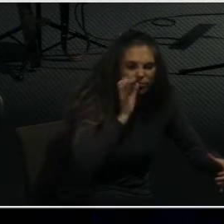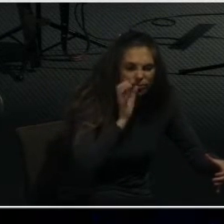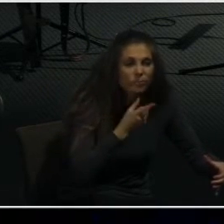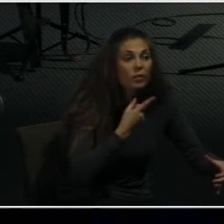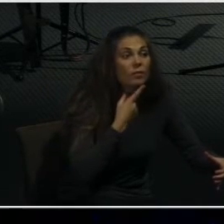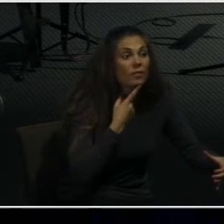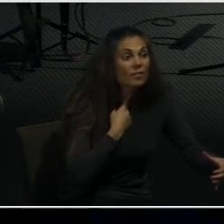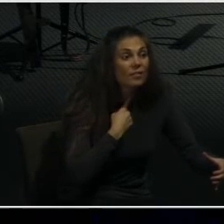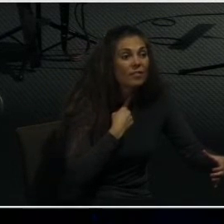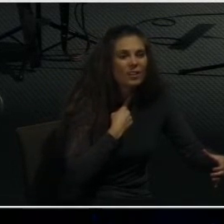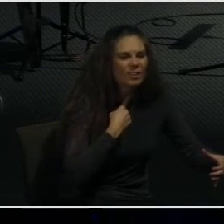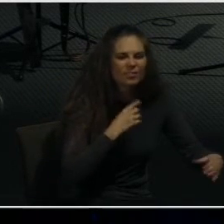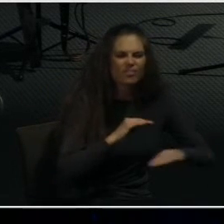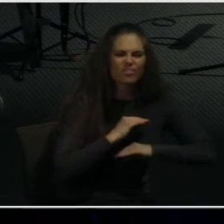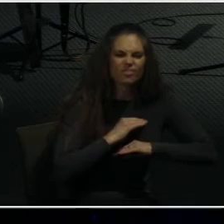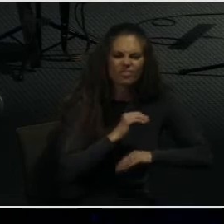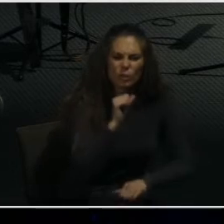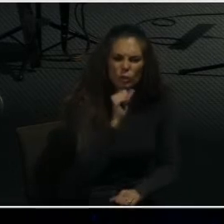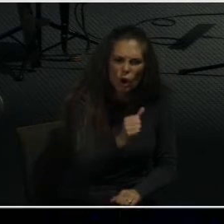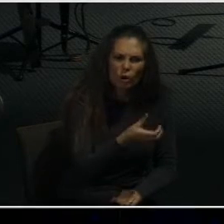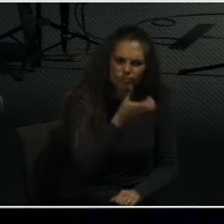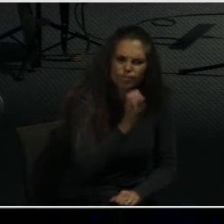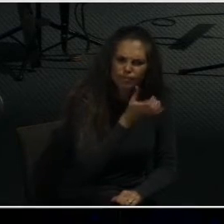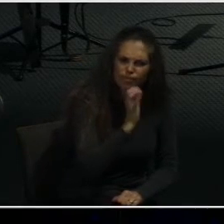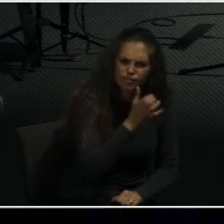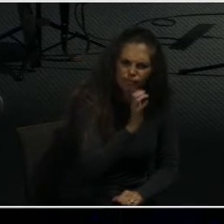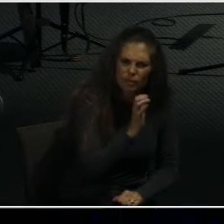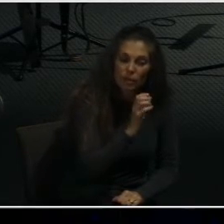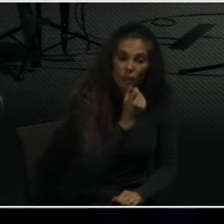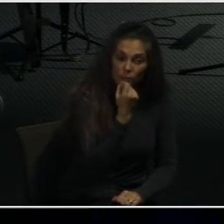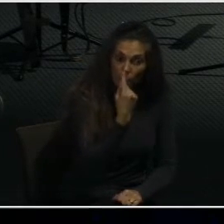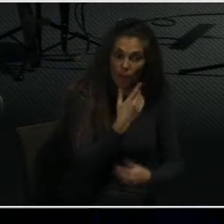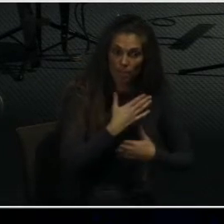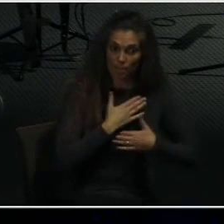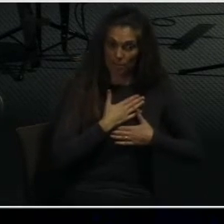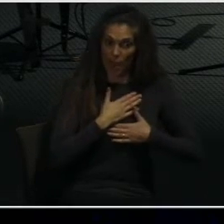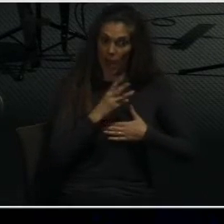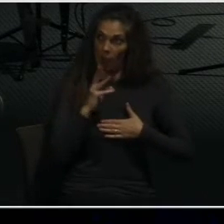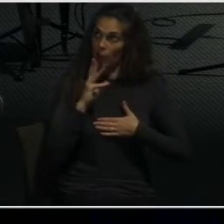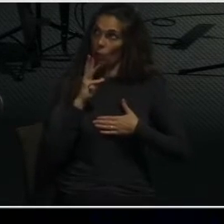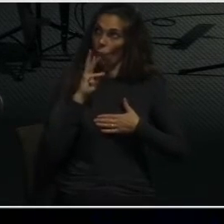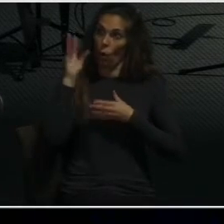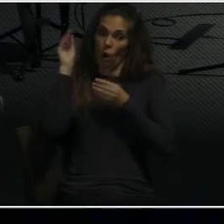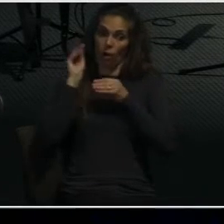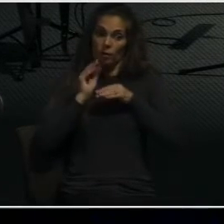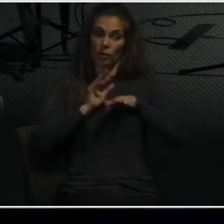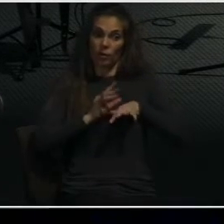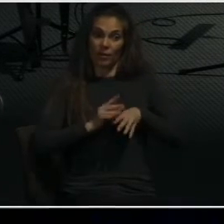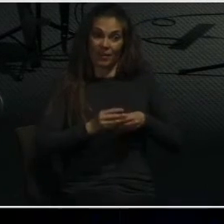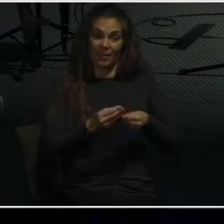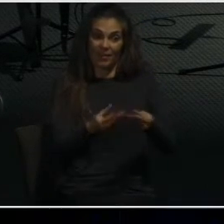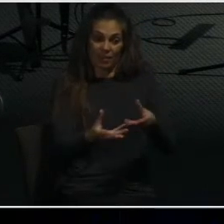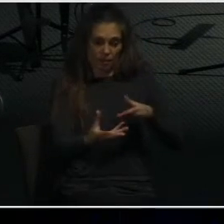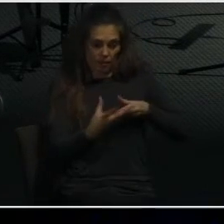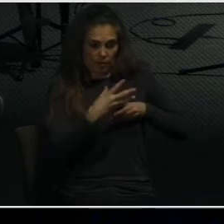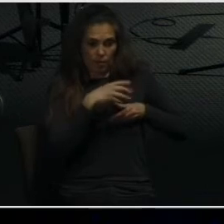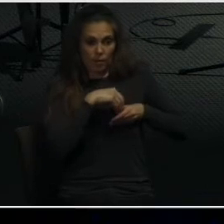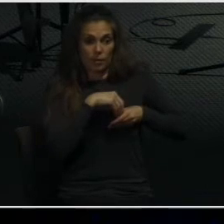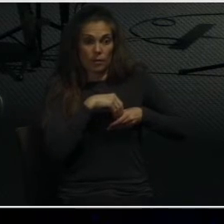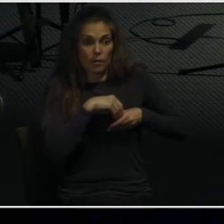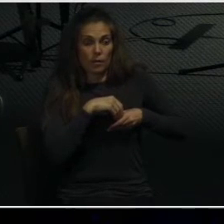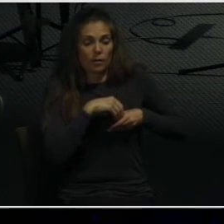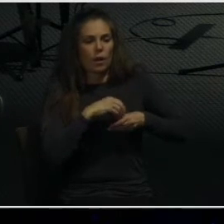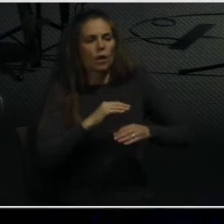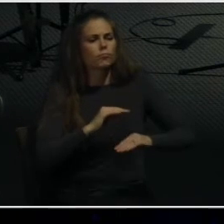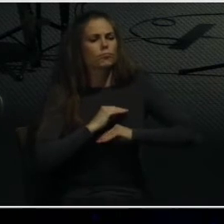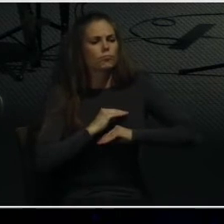will never be thirsty again. The water that I will give him will become in him a spring of water welling up to